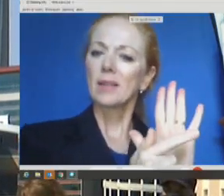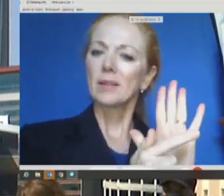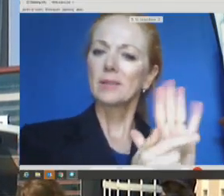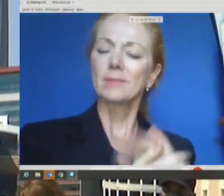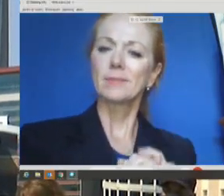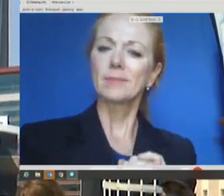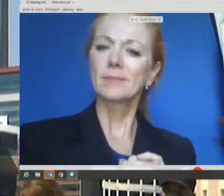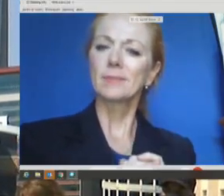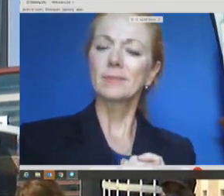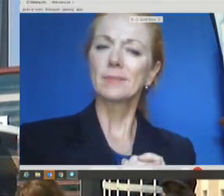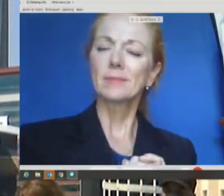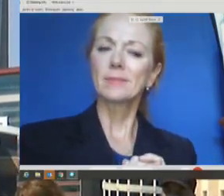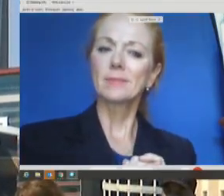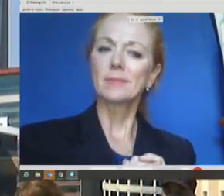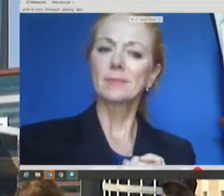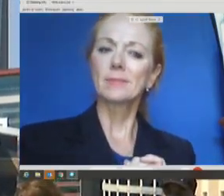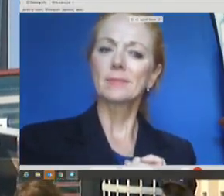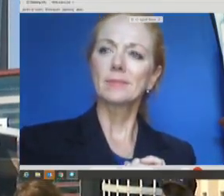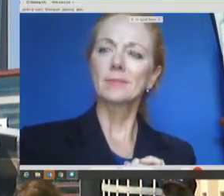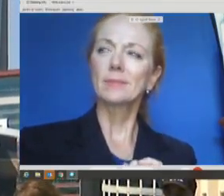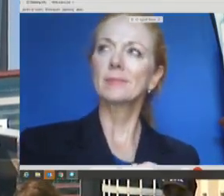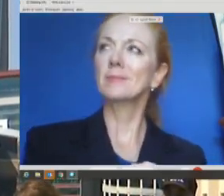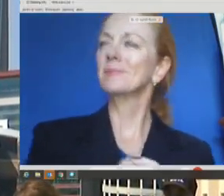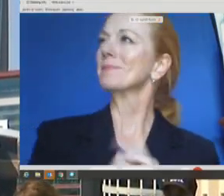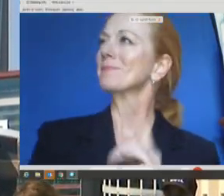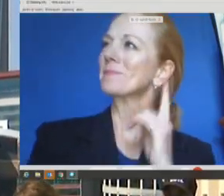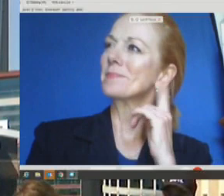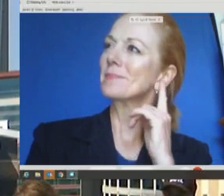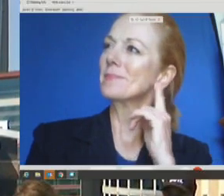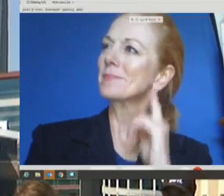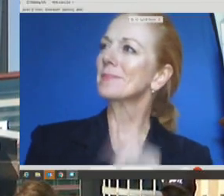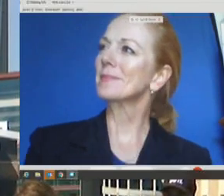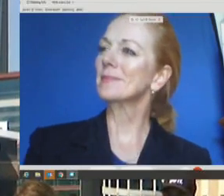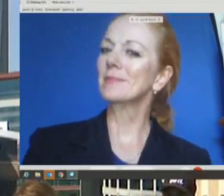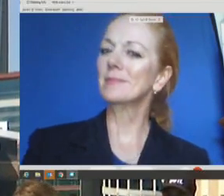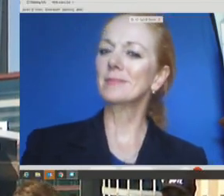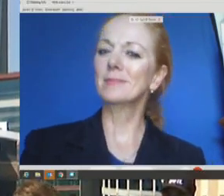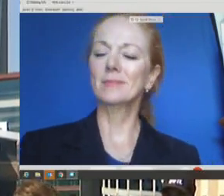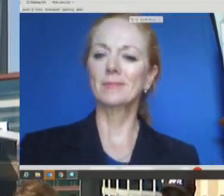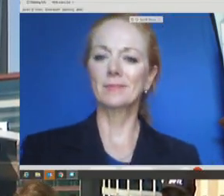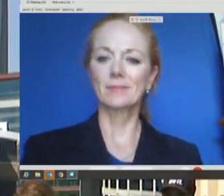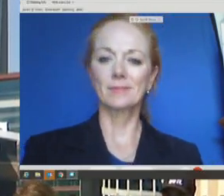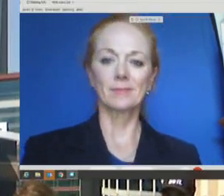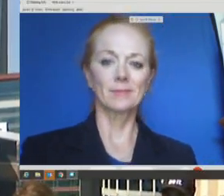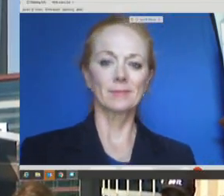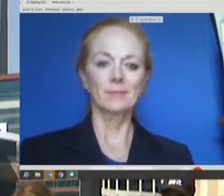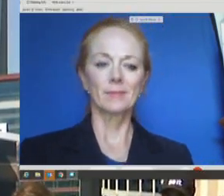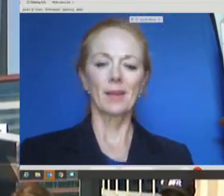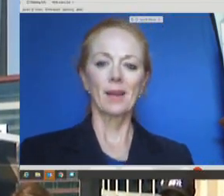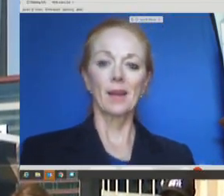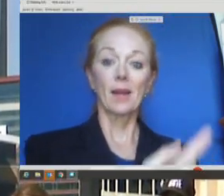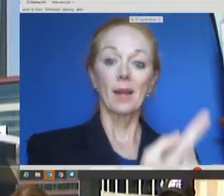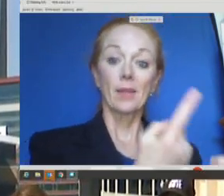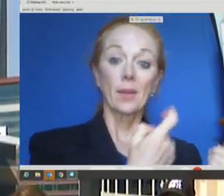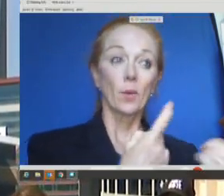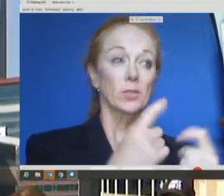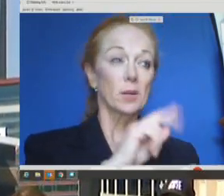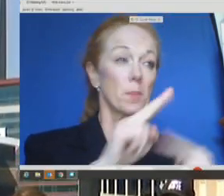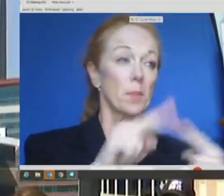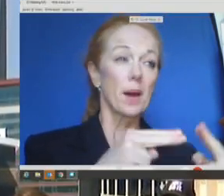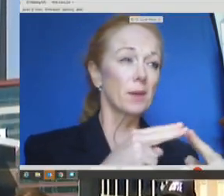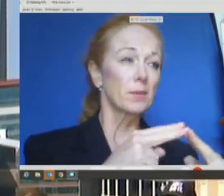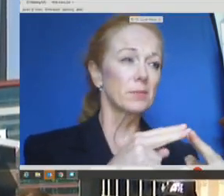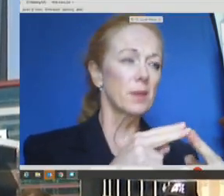Yes. At what point is monitoring and calling for attention should be happening? And question about monitoring and what should have happened.